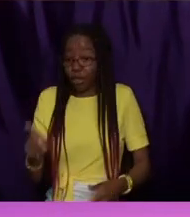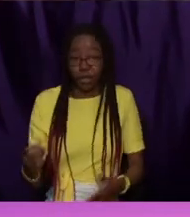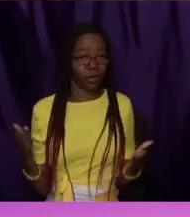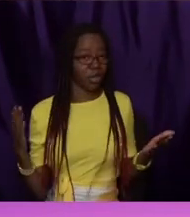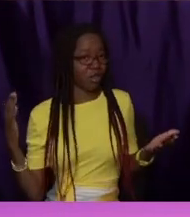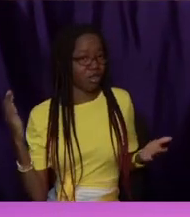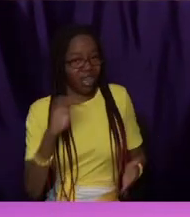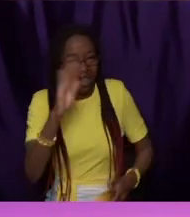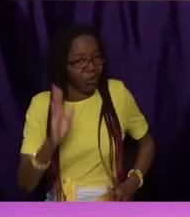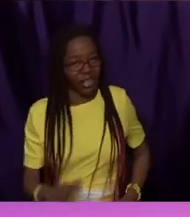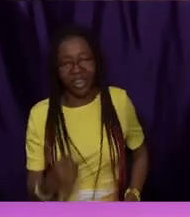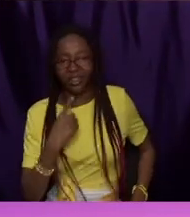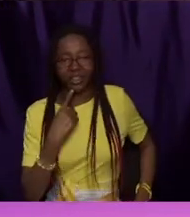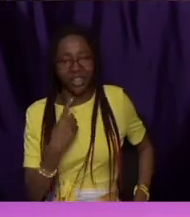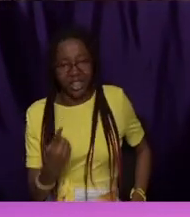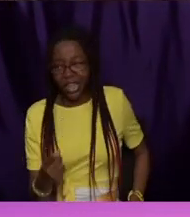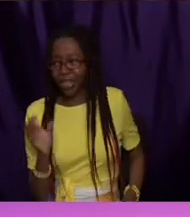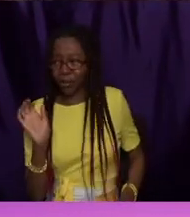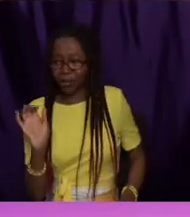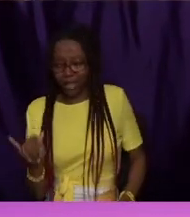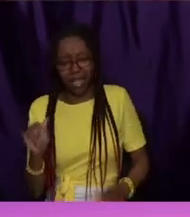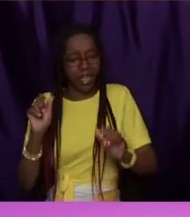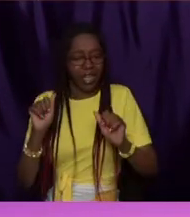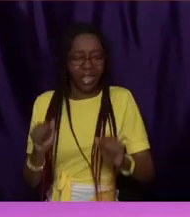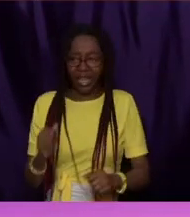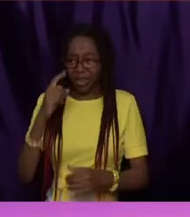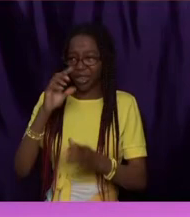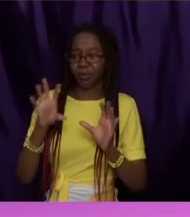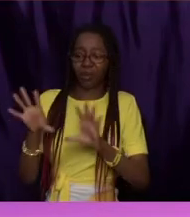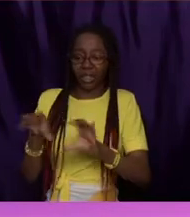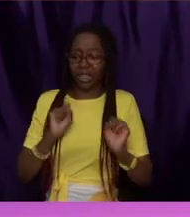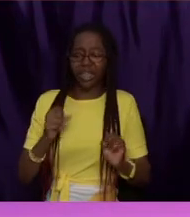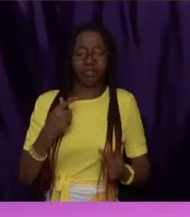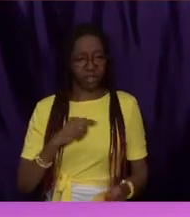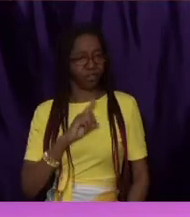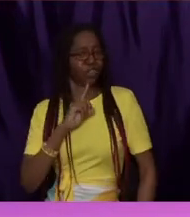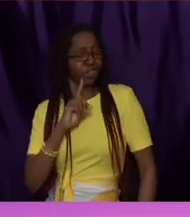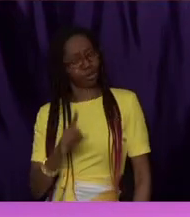could never tell Harold that. He'd leave me for sure.